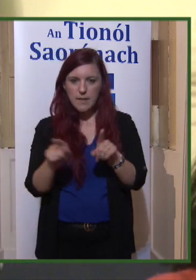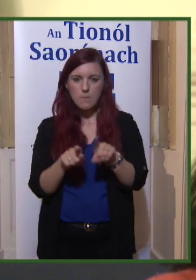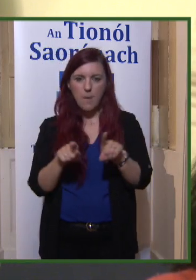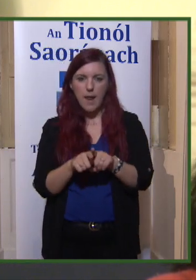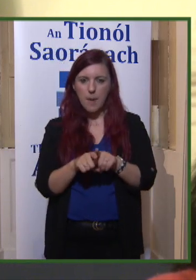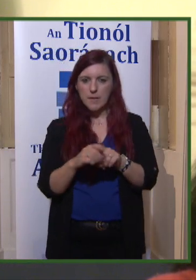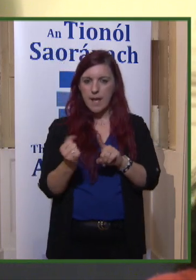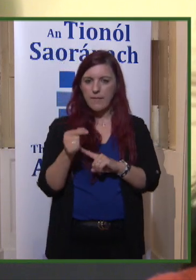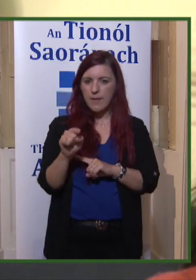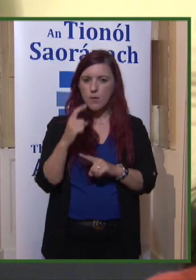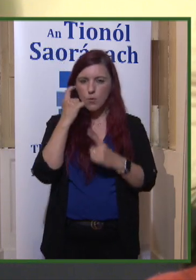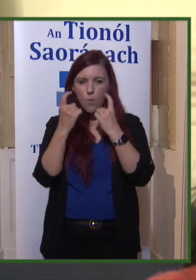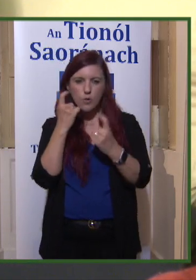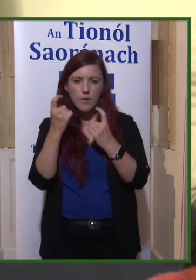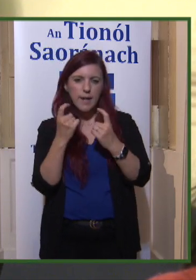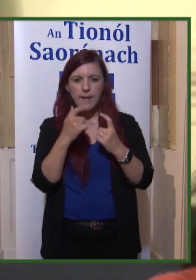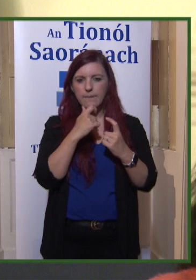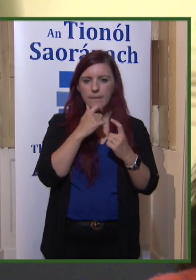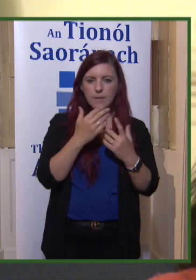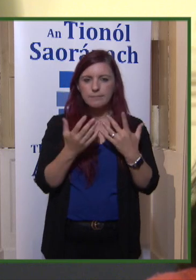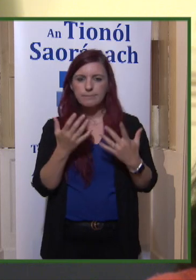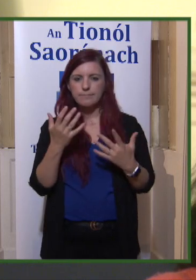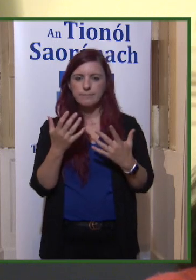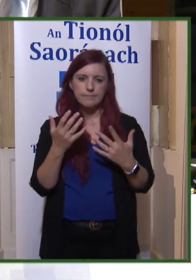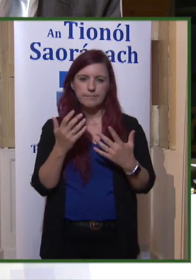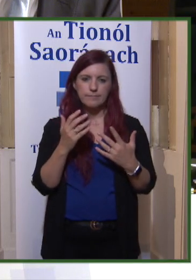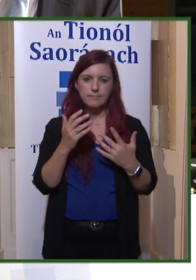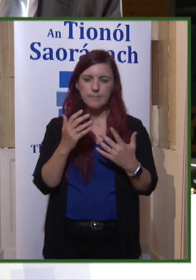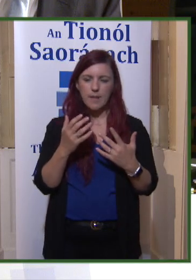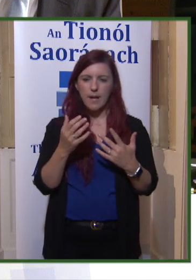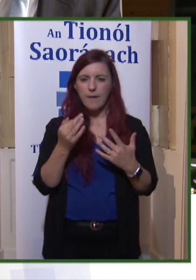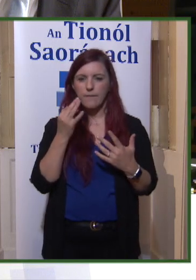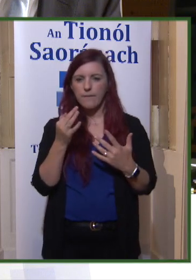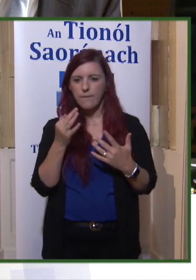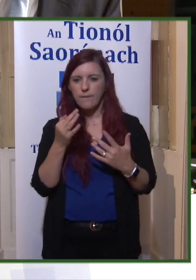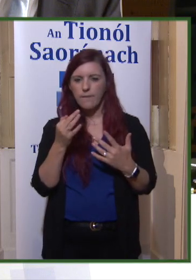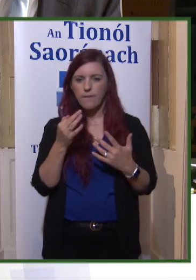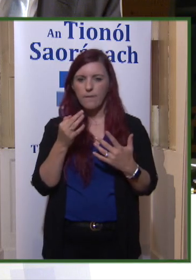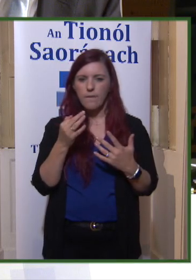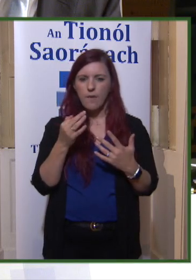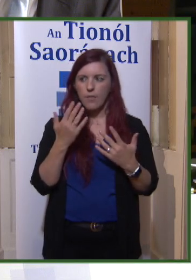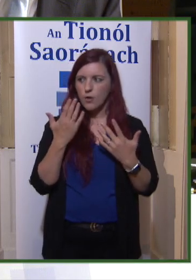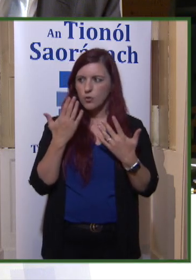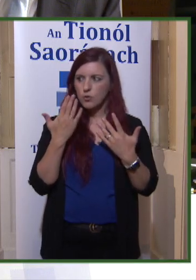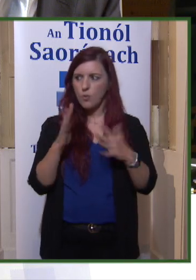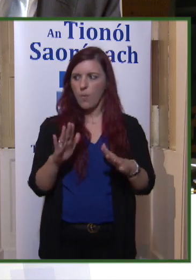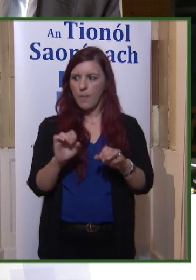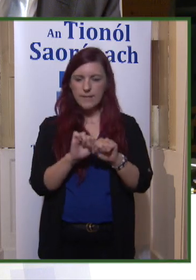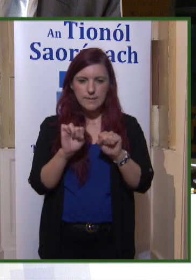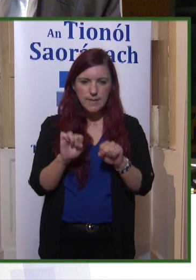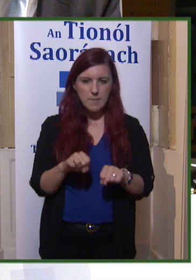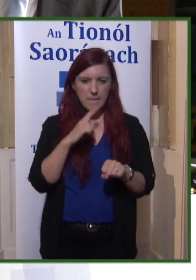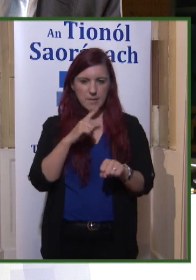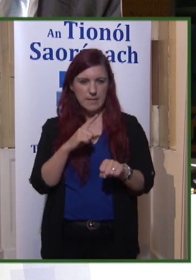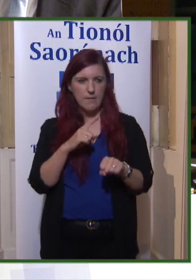for. I would worry in, I suppose, more disadvantaged, lower income areas, that would mean someone would struggle to run based